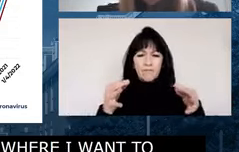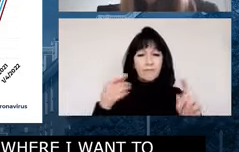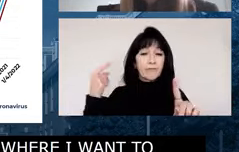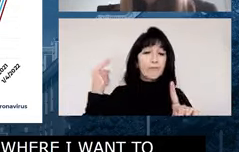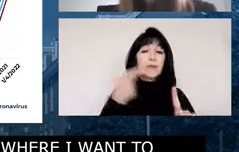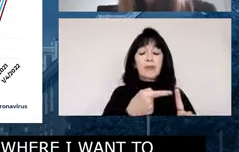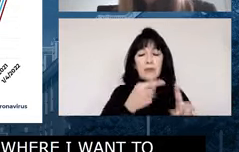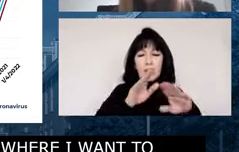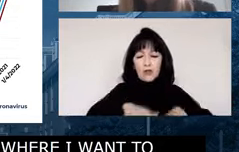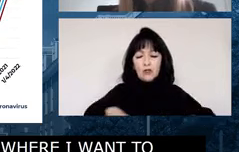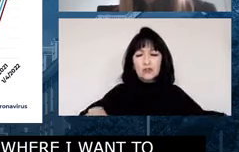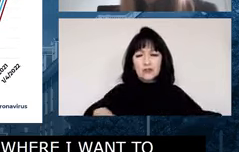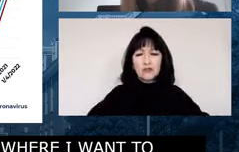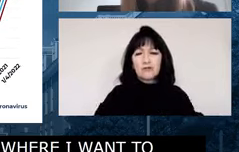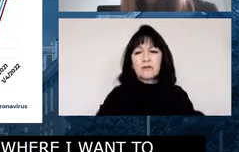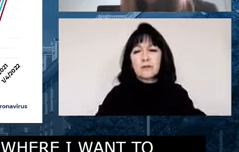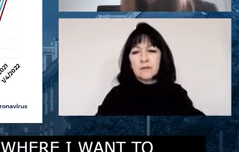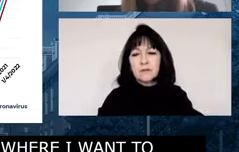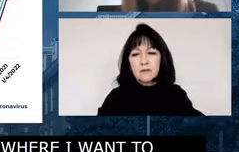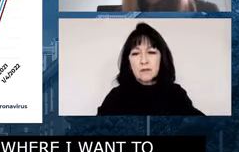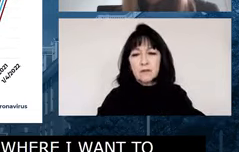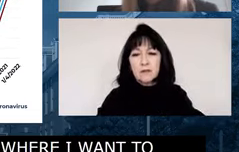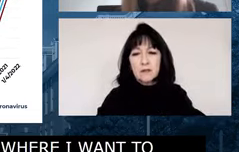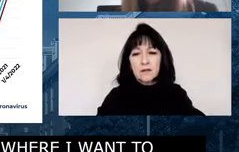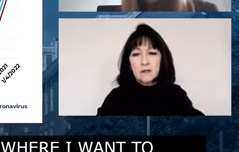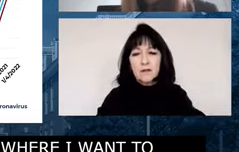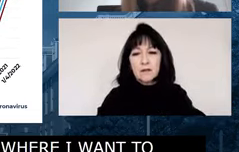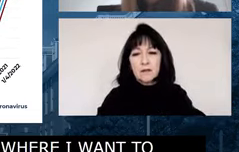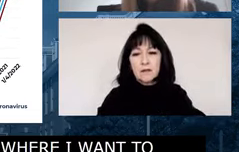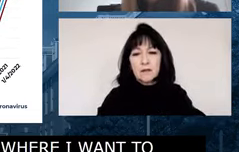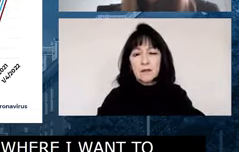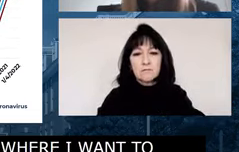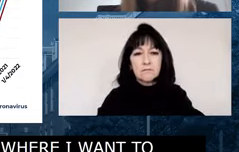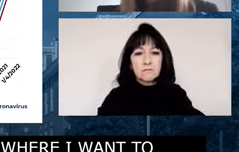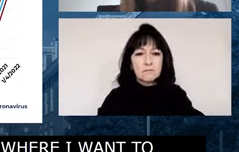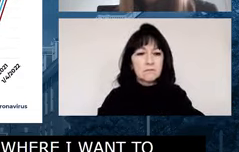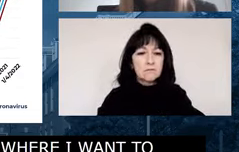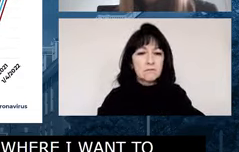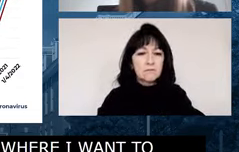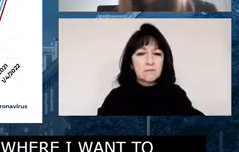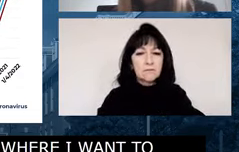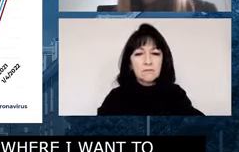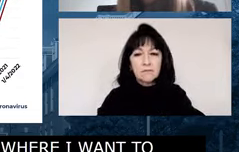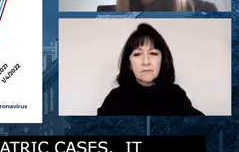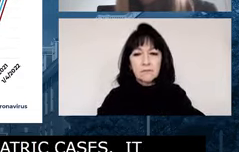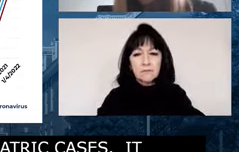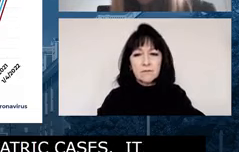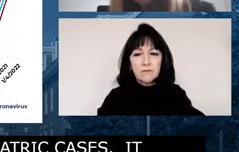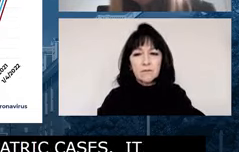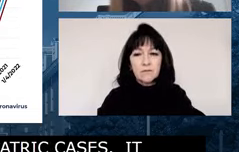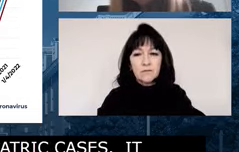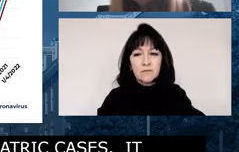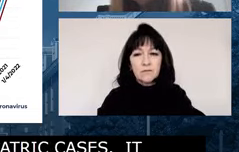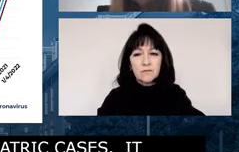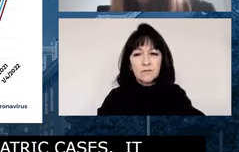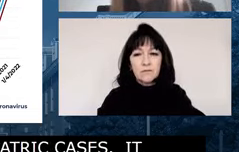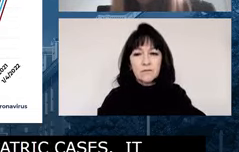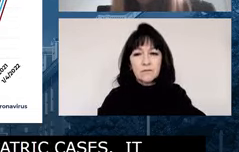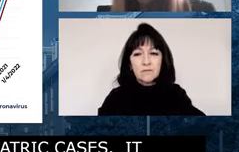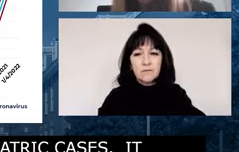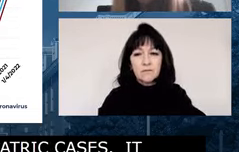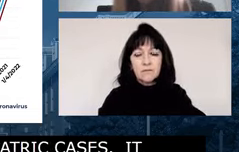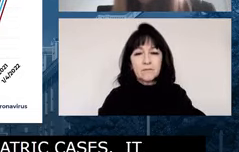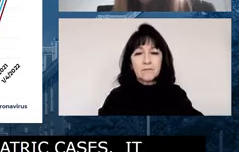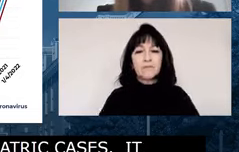cases, which really gives us information on the scope of the situation. So here you can see, right